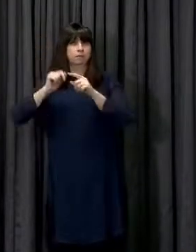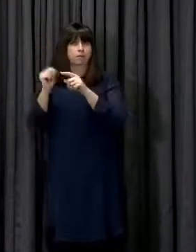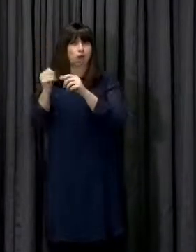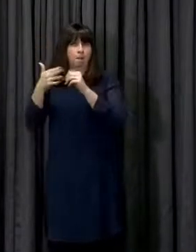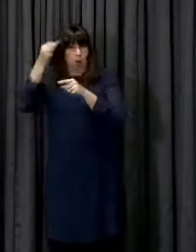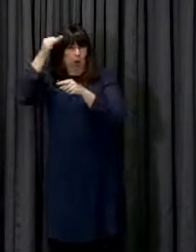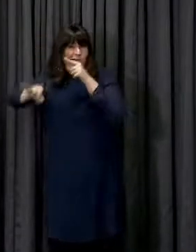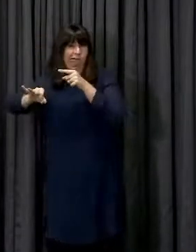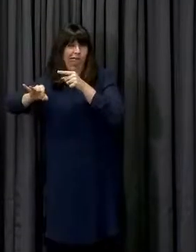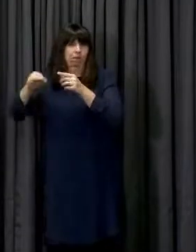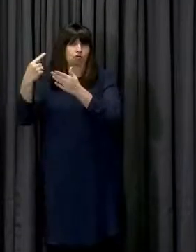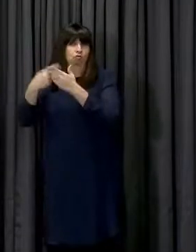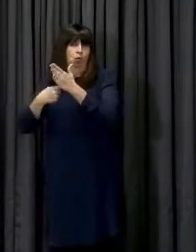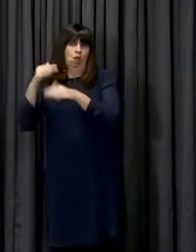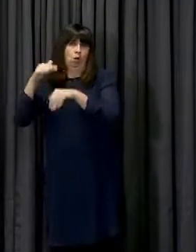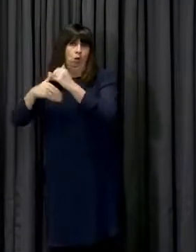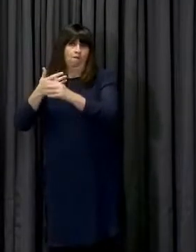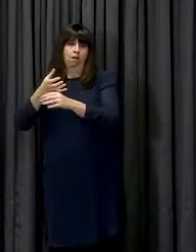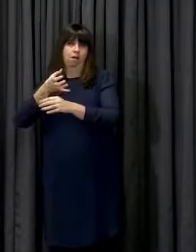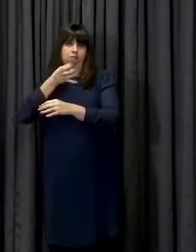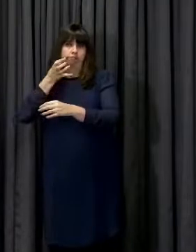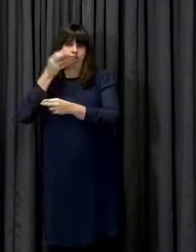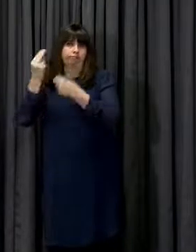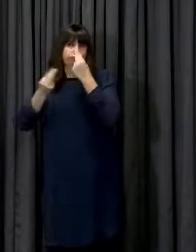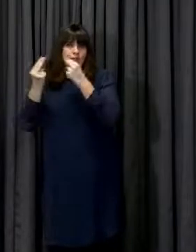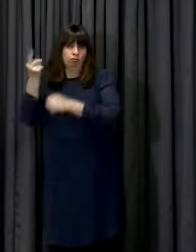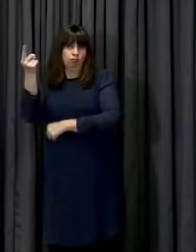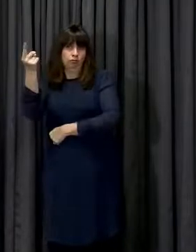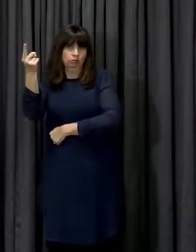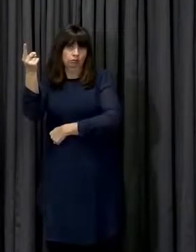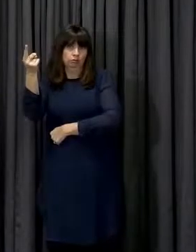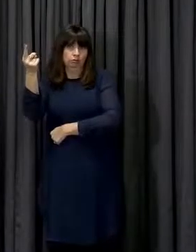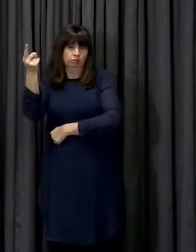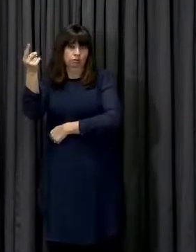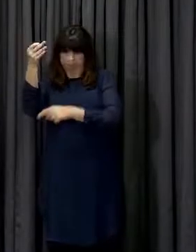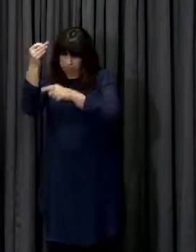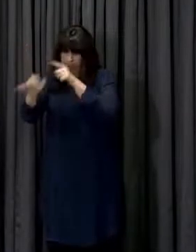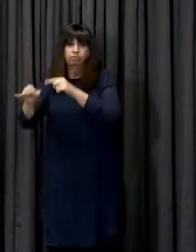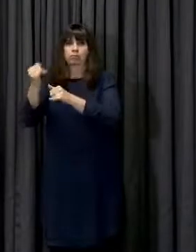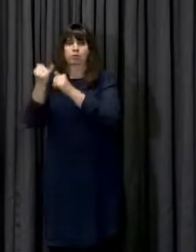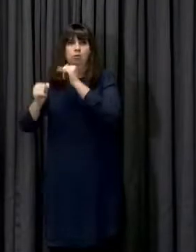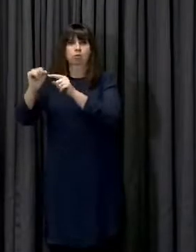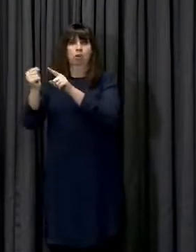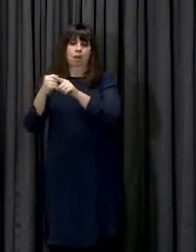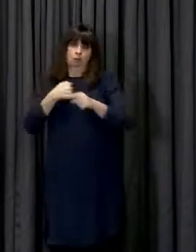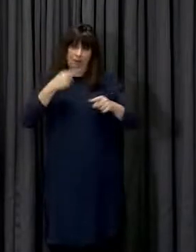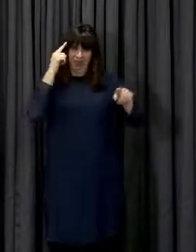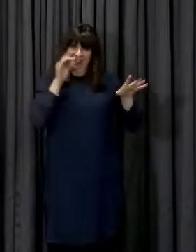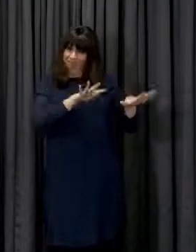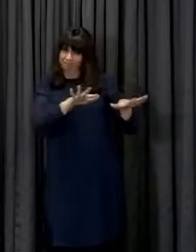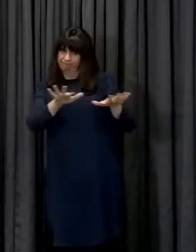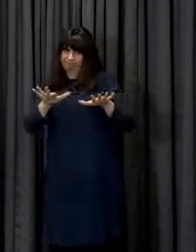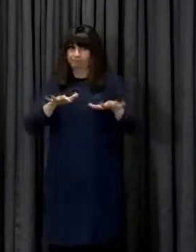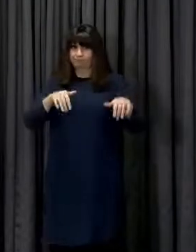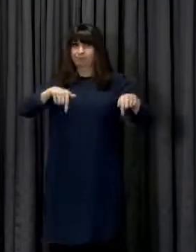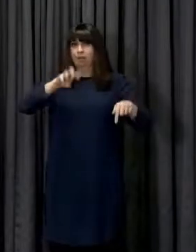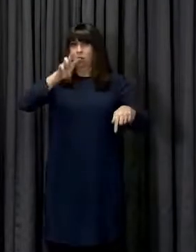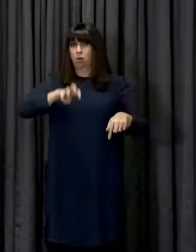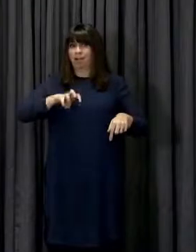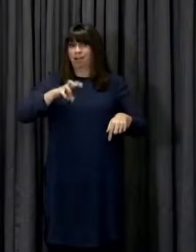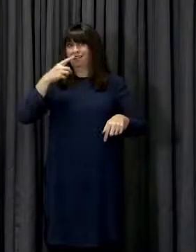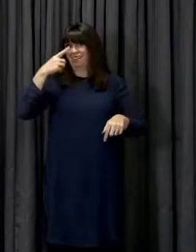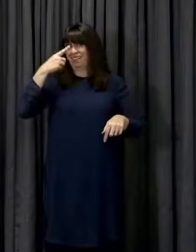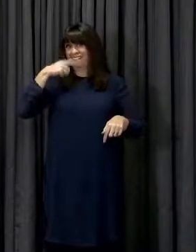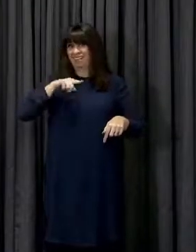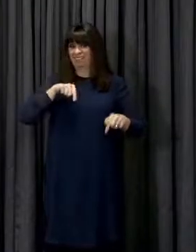hospitality. That still is a really significant challenge for the hospitality sector, and we know that many businesses will not